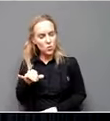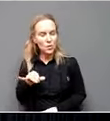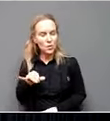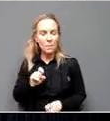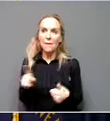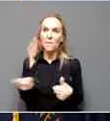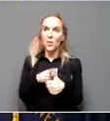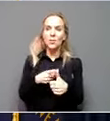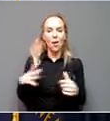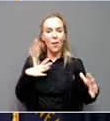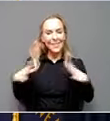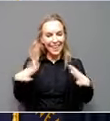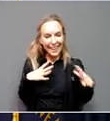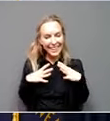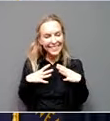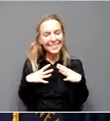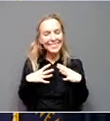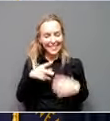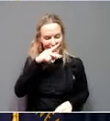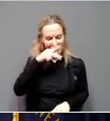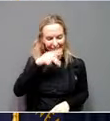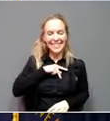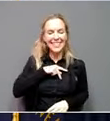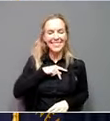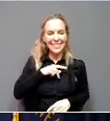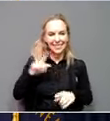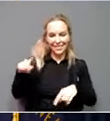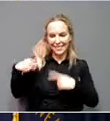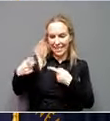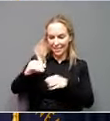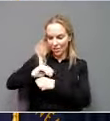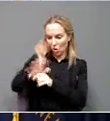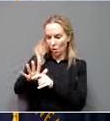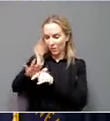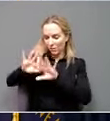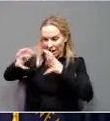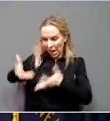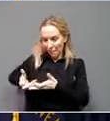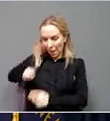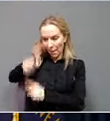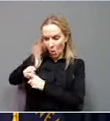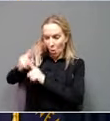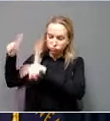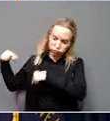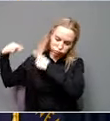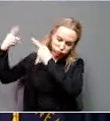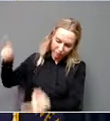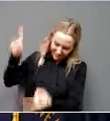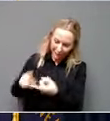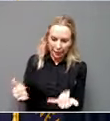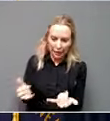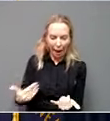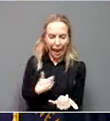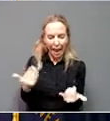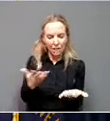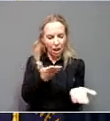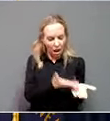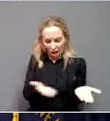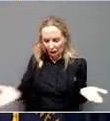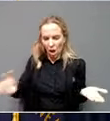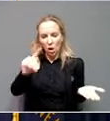holiday, Thanksgiving, since the pandemic hit, that you have all the tools in front of you to have a pretty